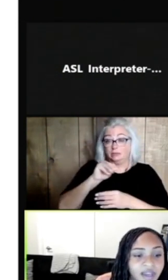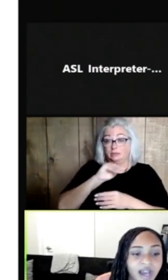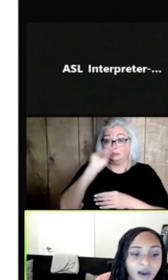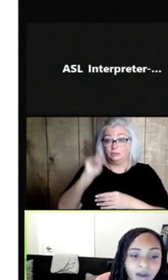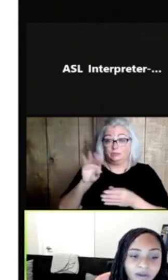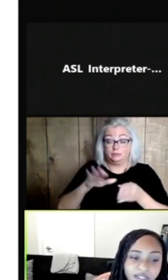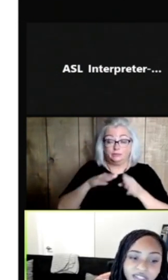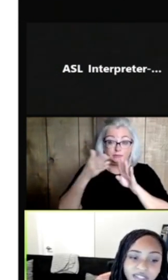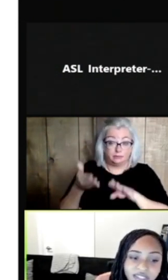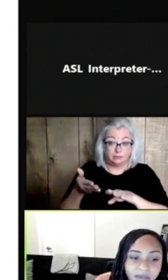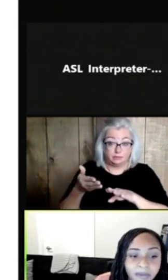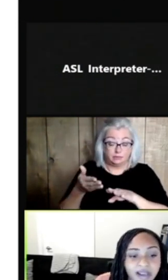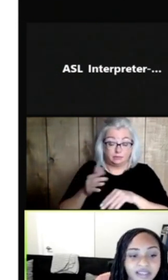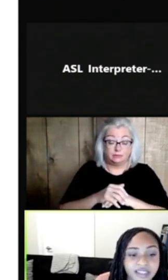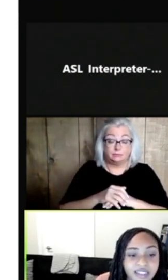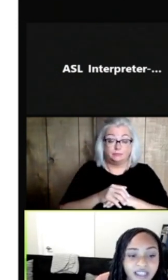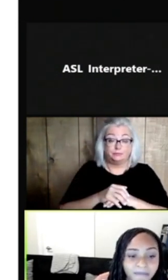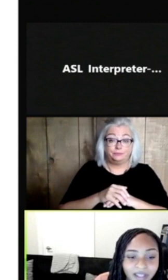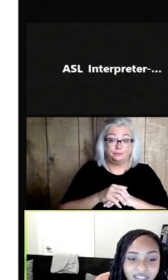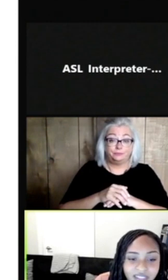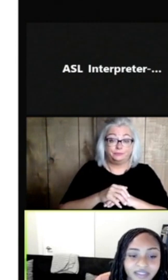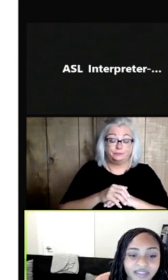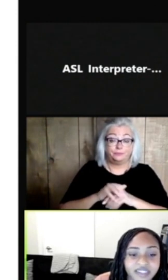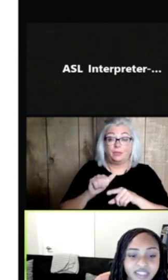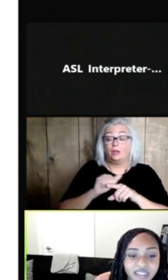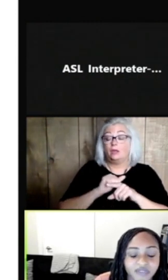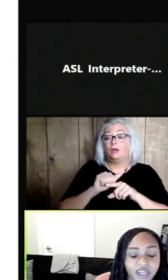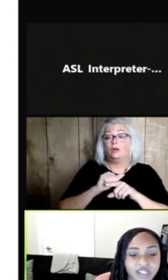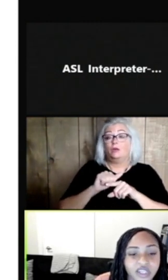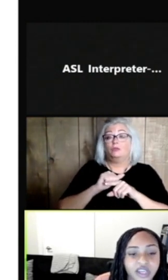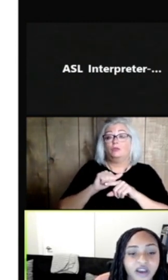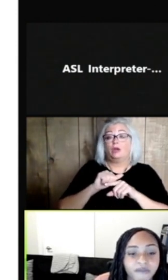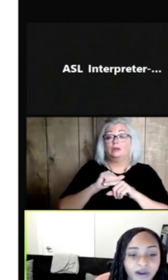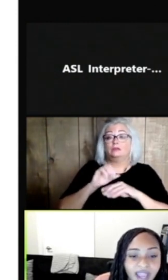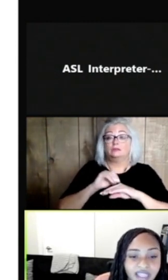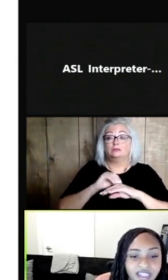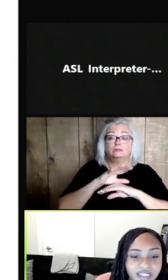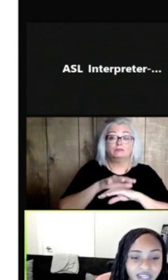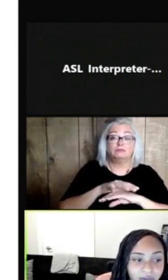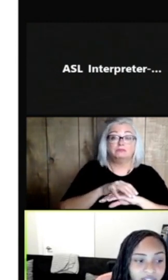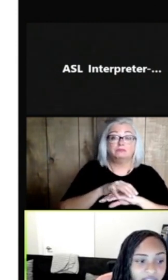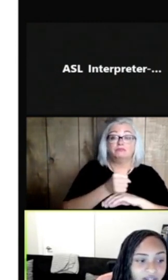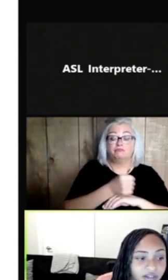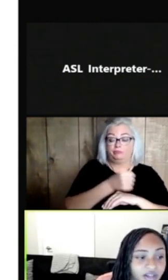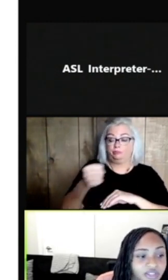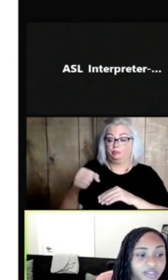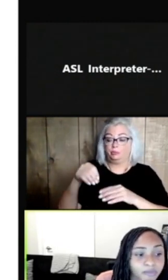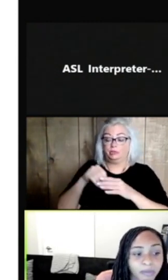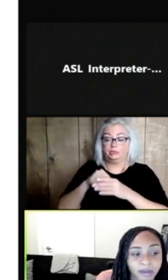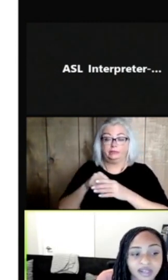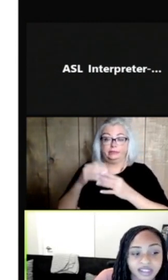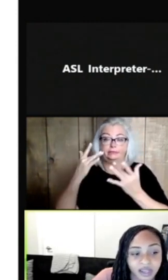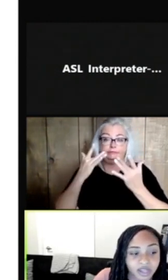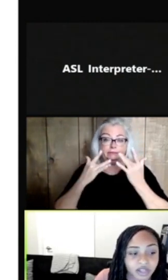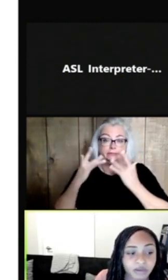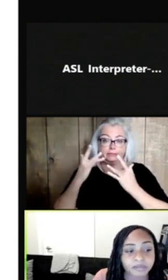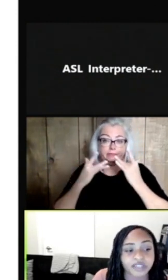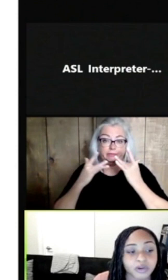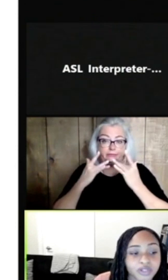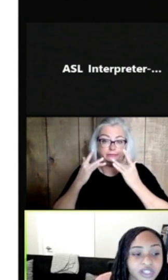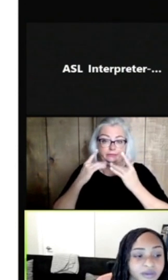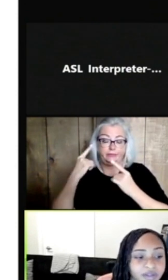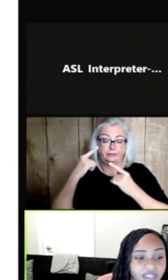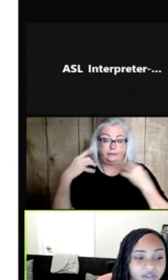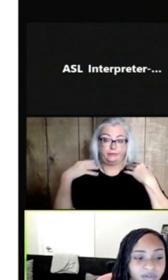deaths. However, systemic practices have placed them at this disadvantage for access to healthcare. So the morbidities that we know to